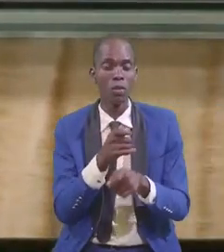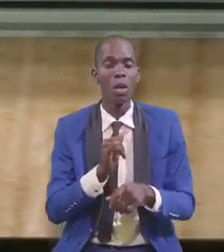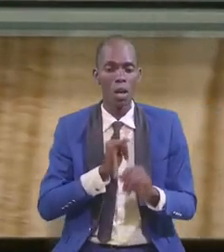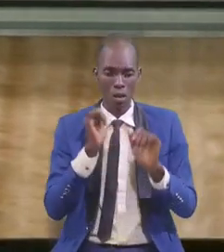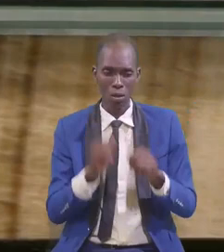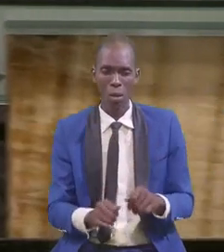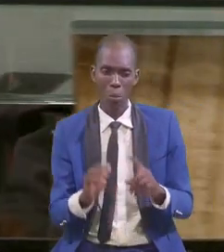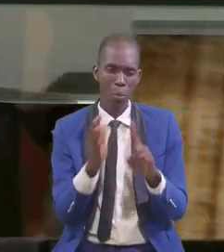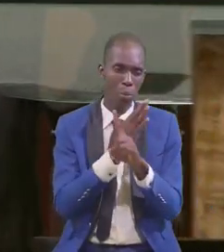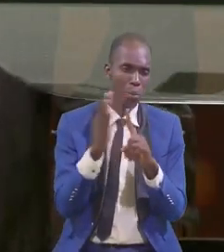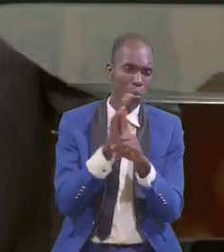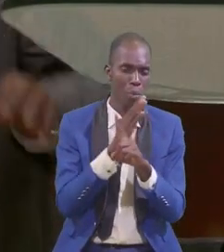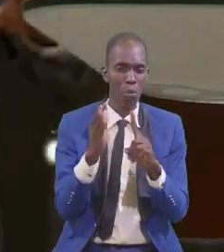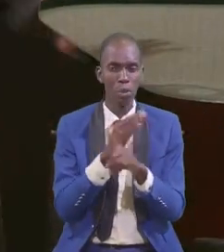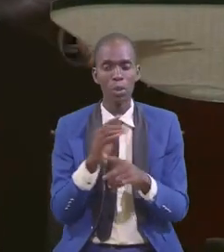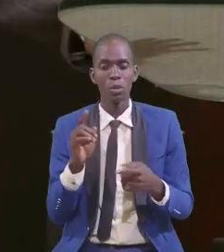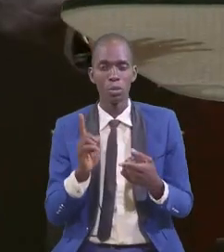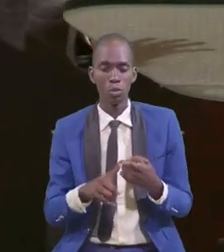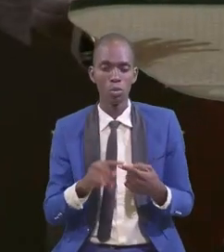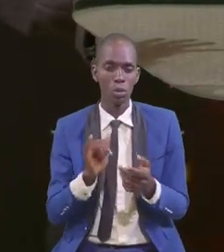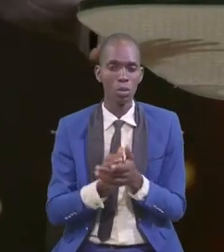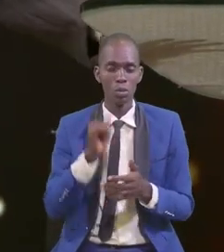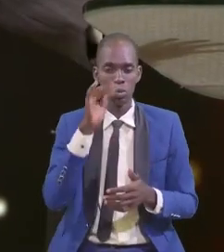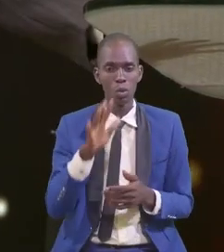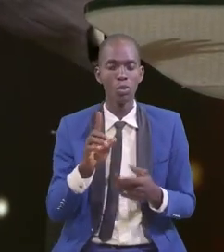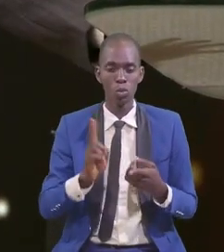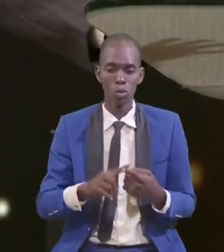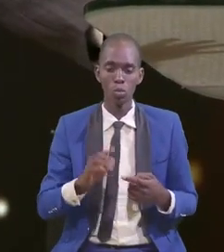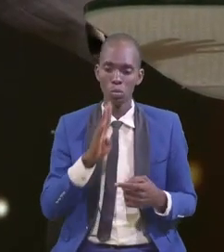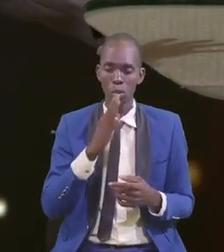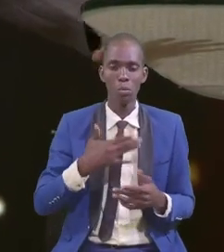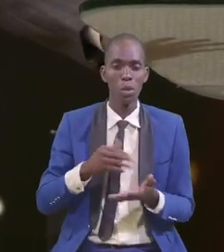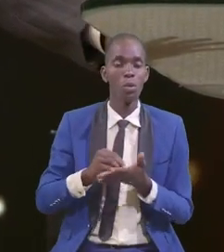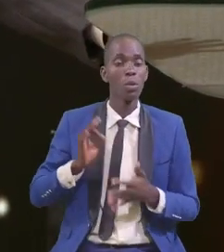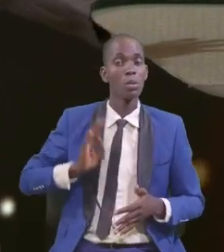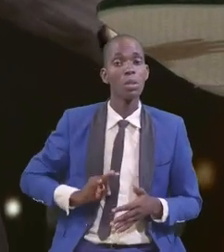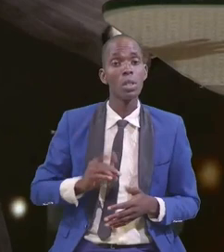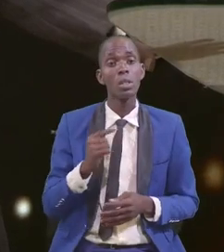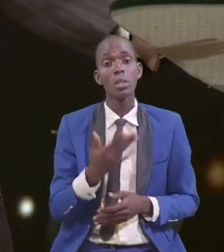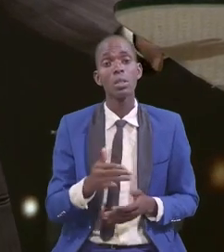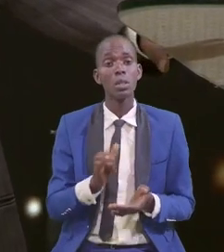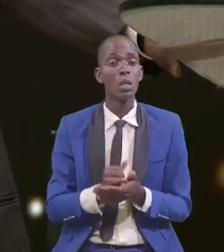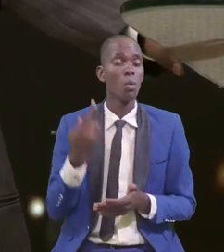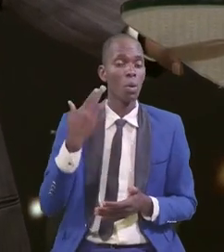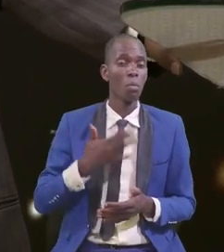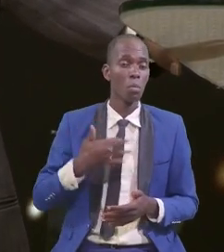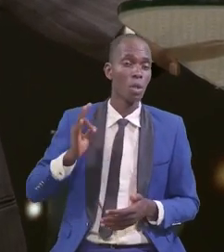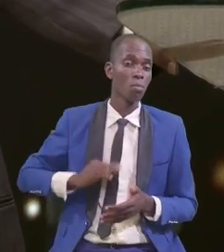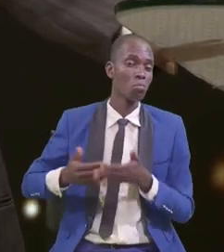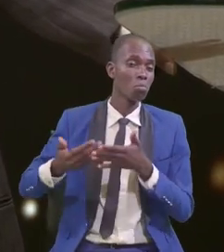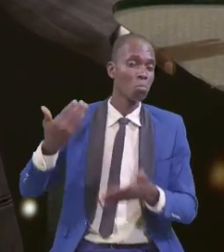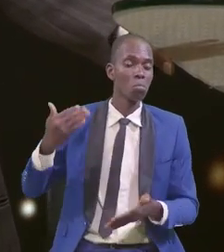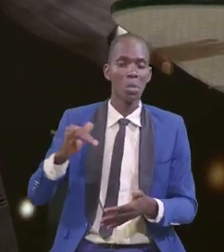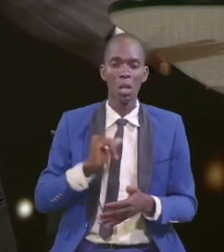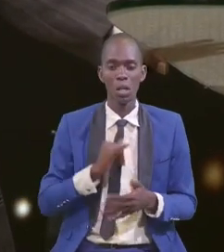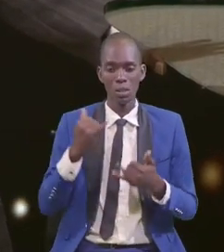to anything, to my gain. The things that were gained to me, I count them